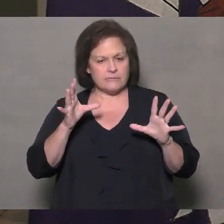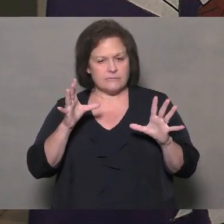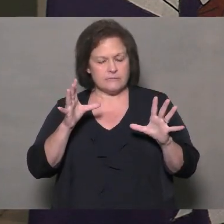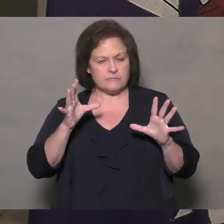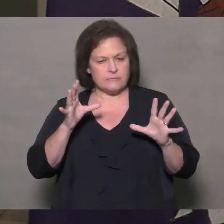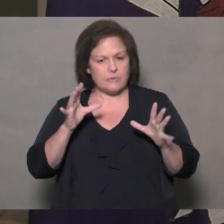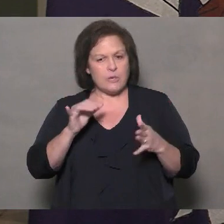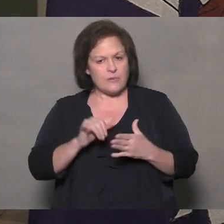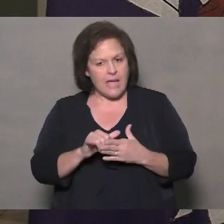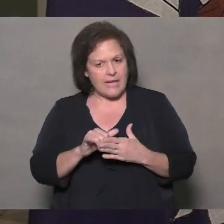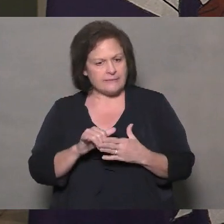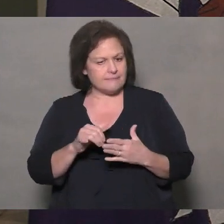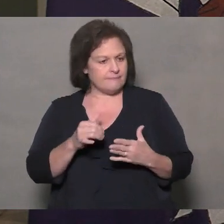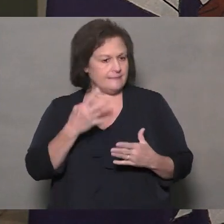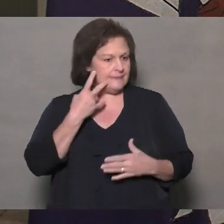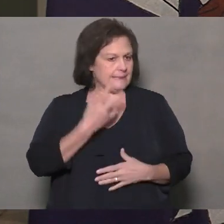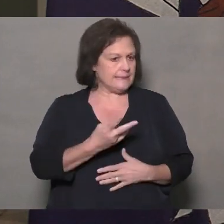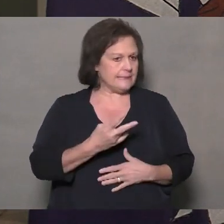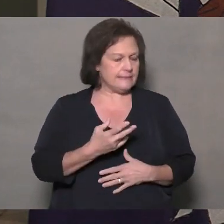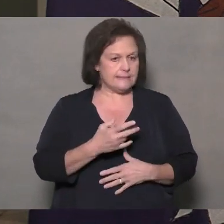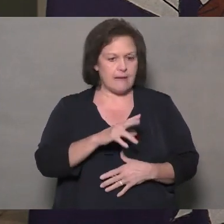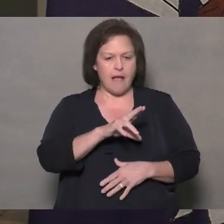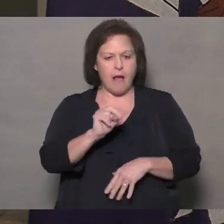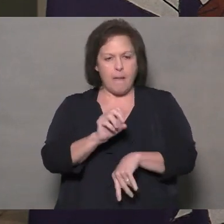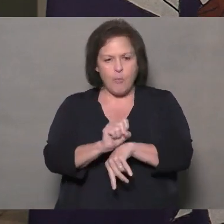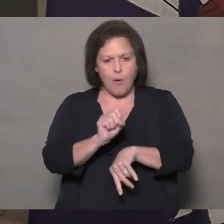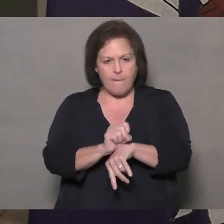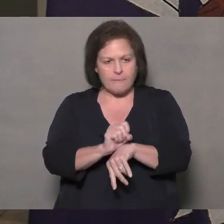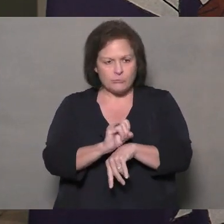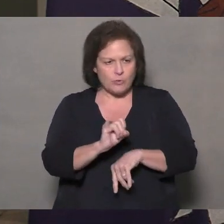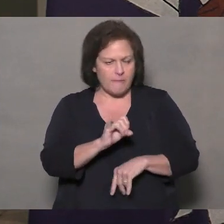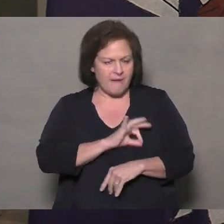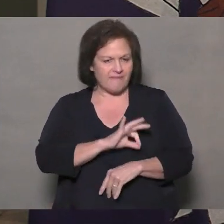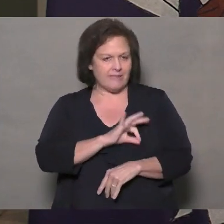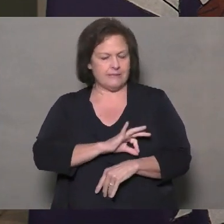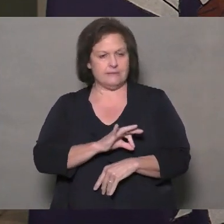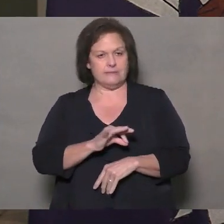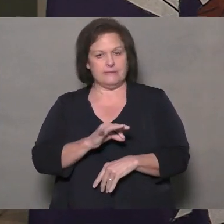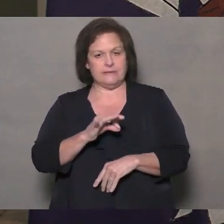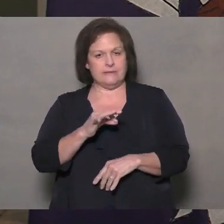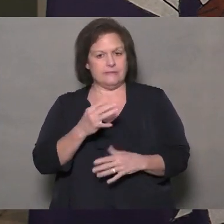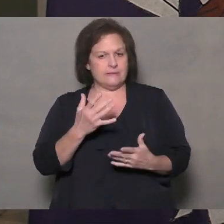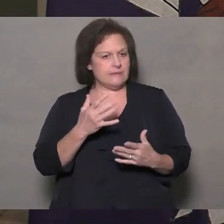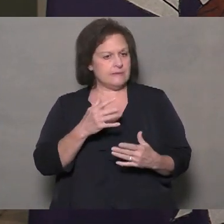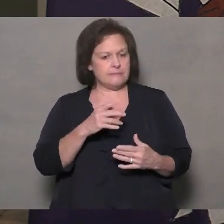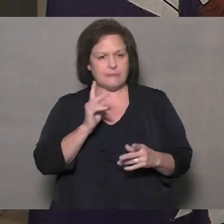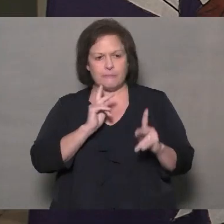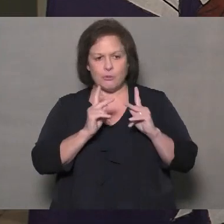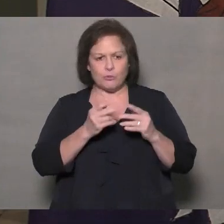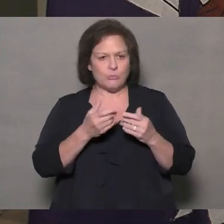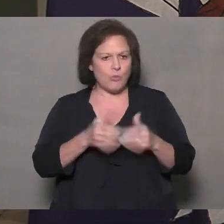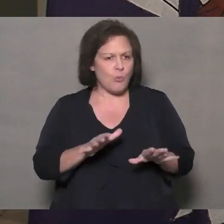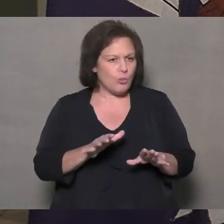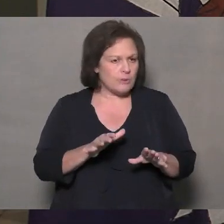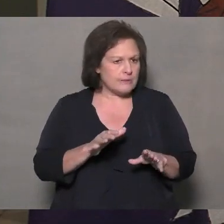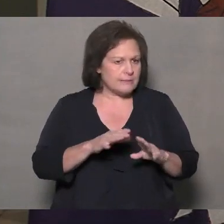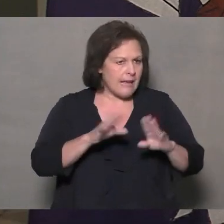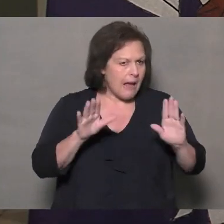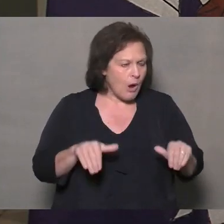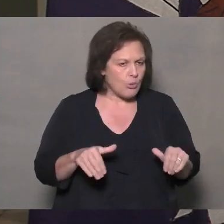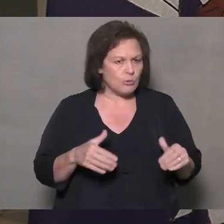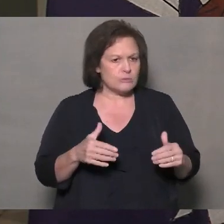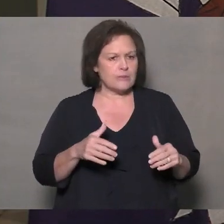expiration of unemployment insurance benefits and the resumption of foreclosures in the courts, people